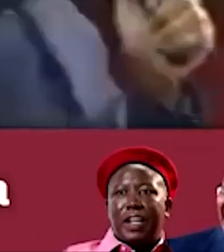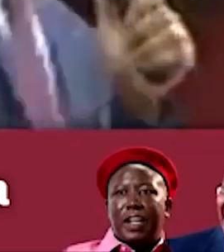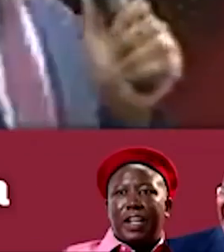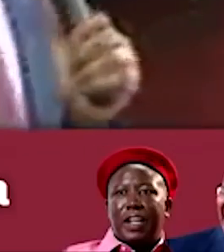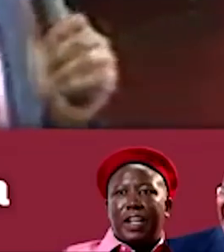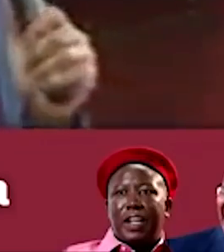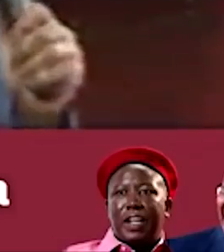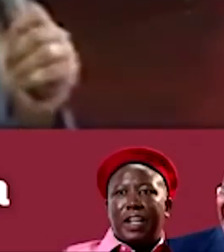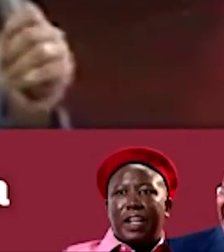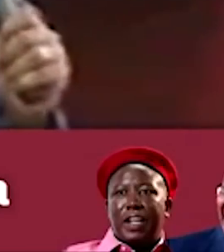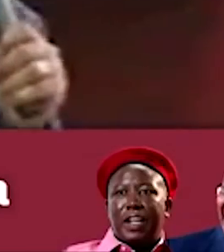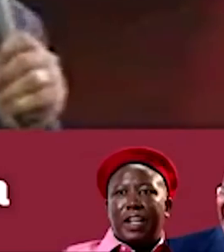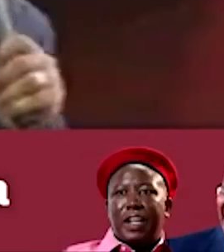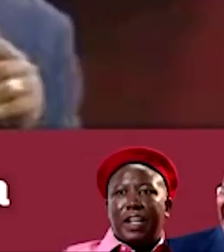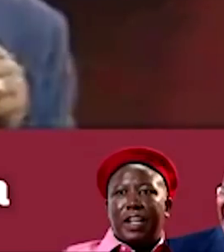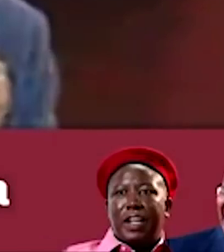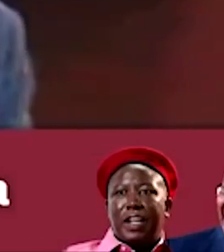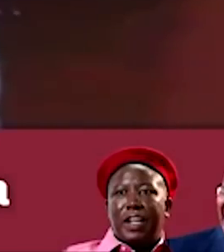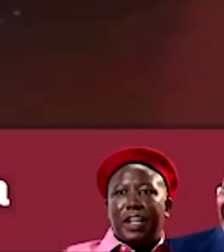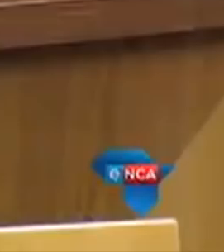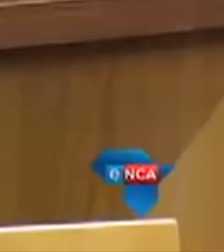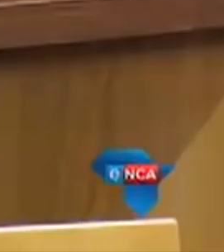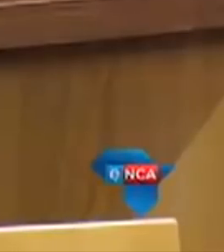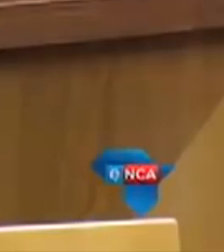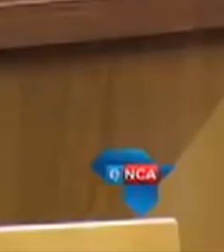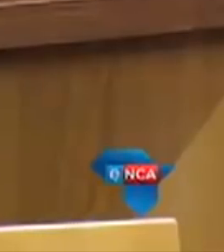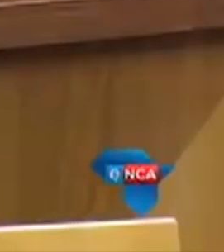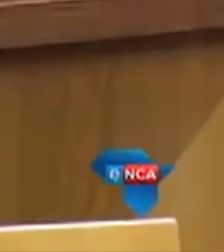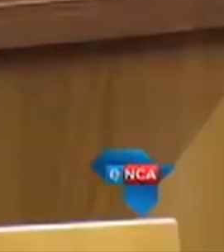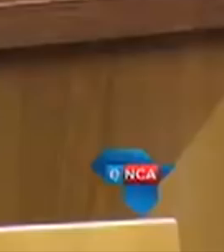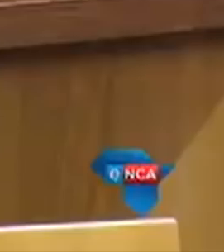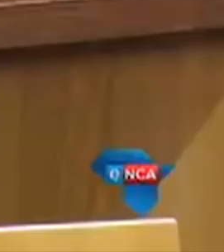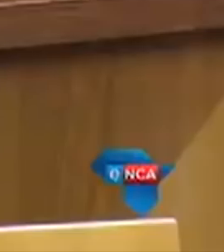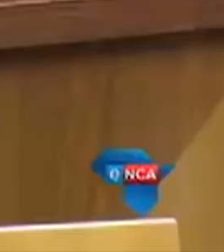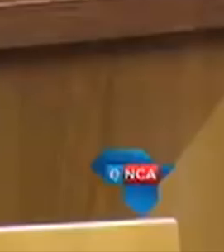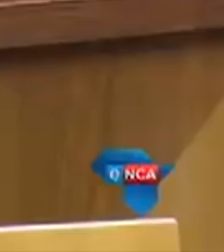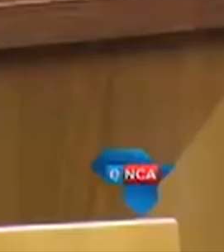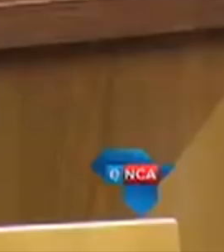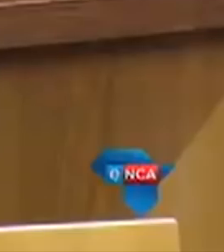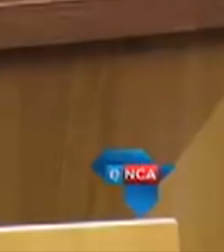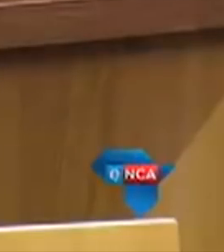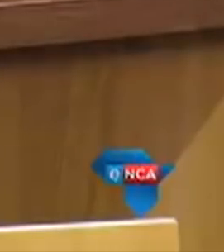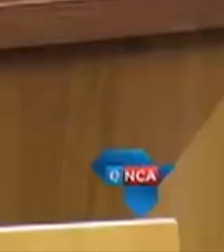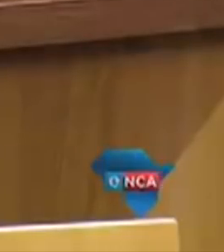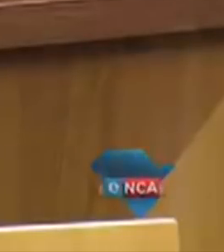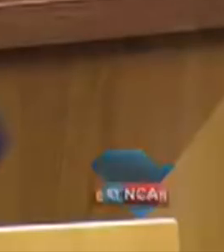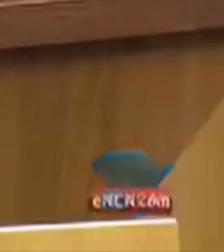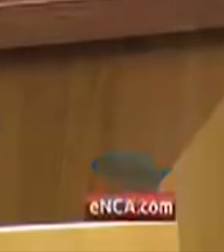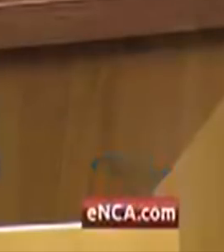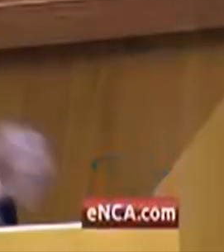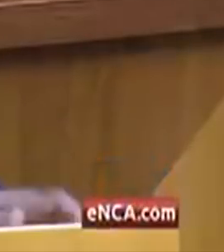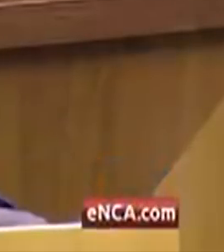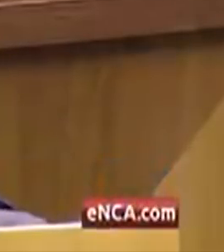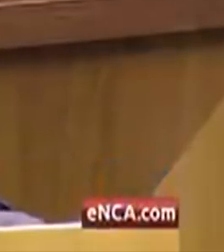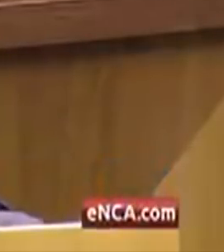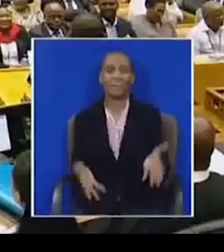always owned our land. When Jan van Riebeeck landed in the Western Cape, our